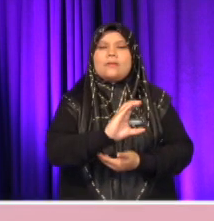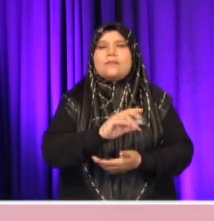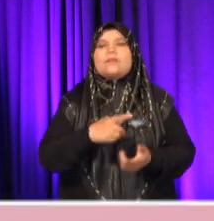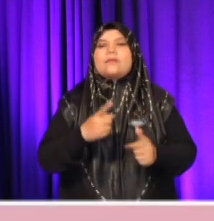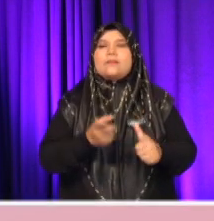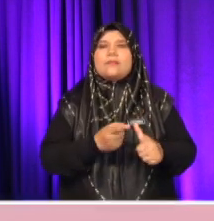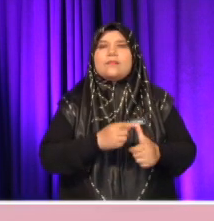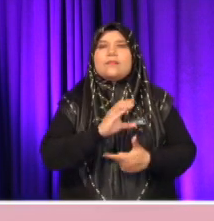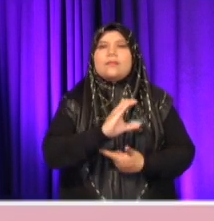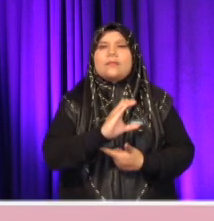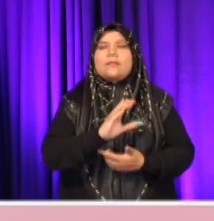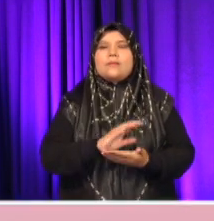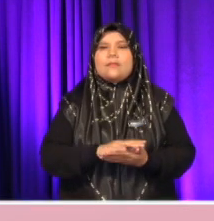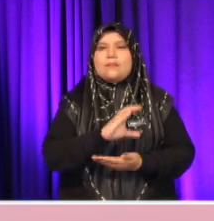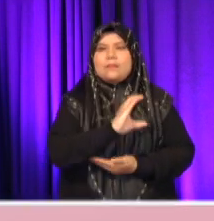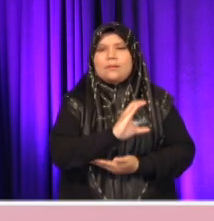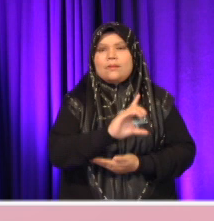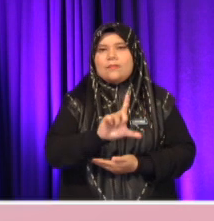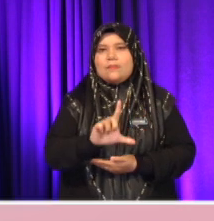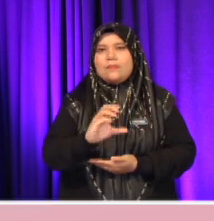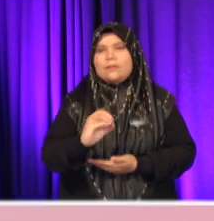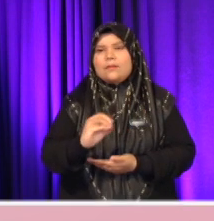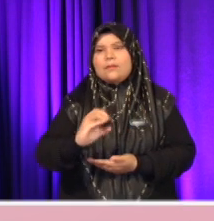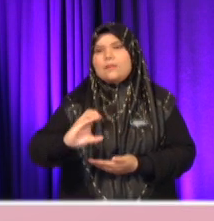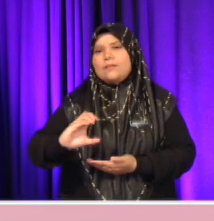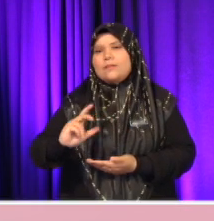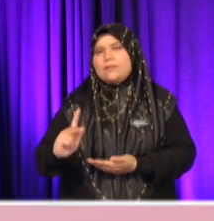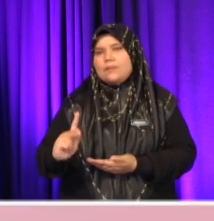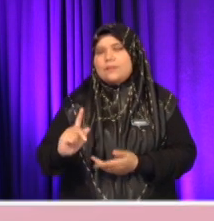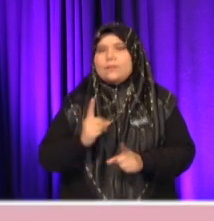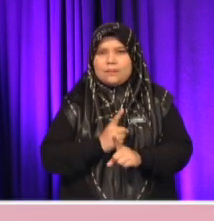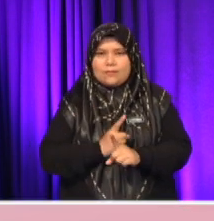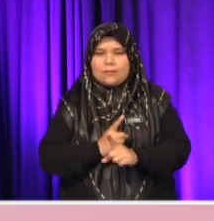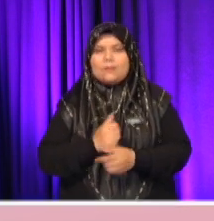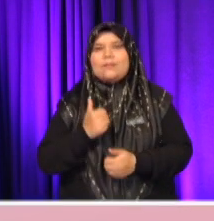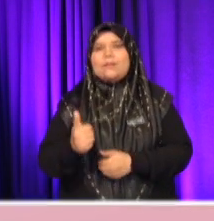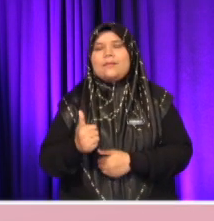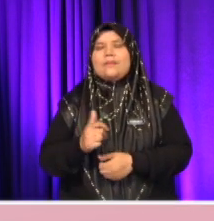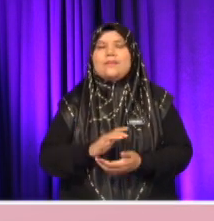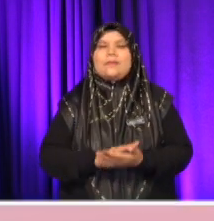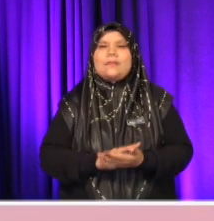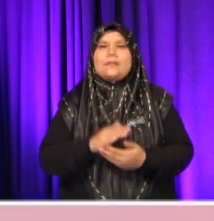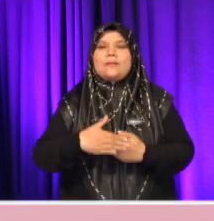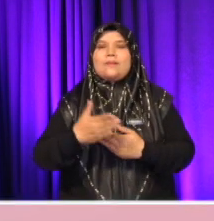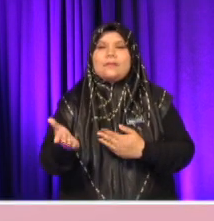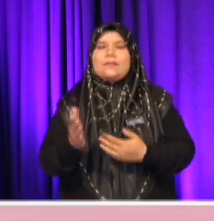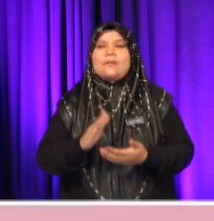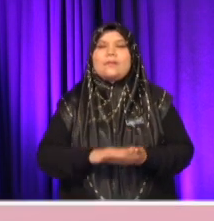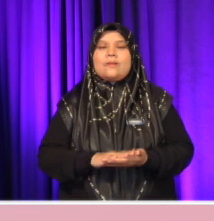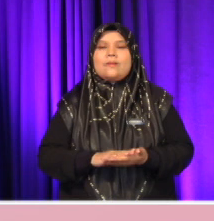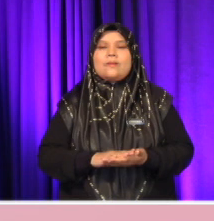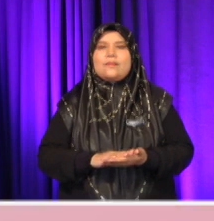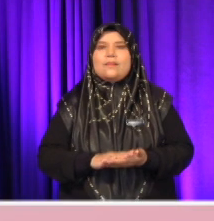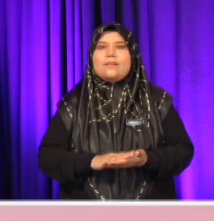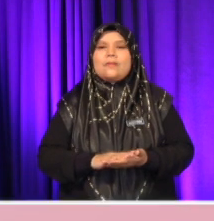Okay. Clock. C-L-O-C-K. Okay. Good Correct? job. All Okay, right. Okay. nice. The next one. You can use this